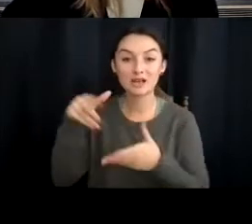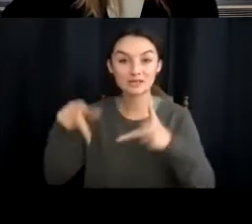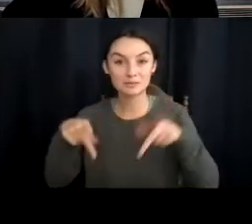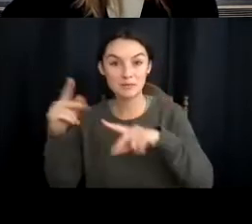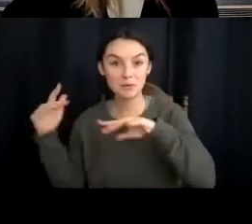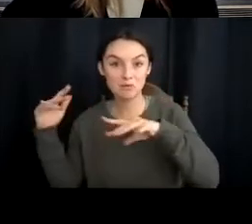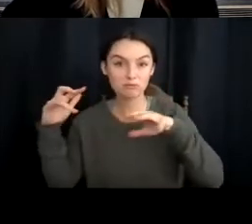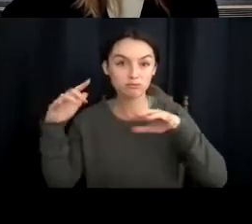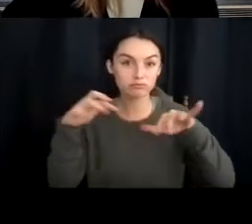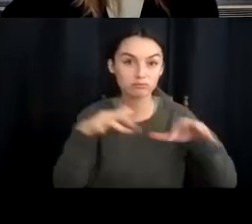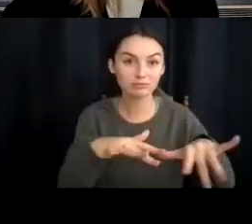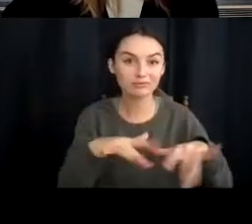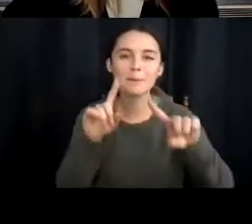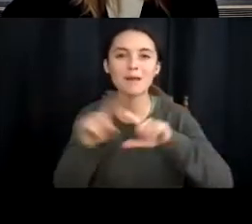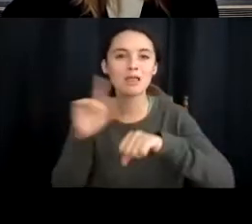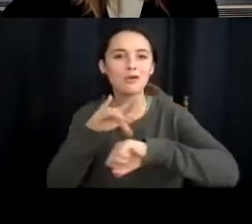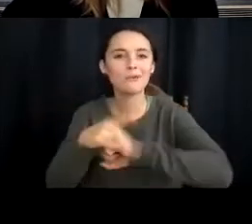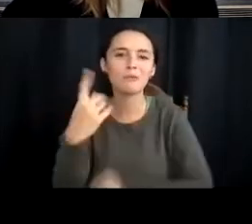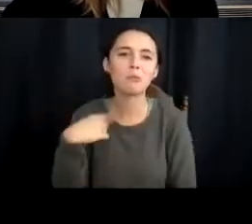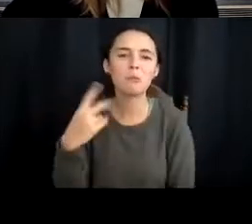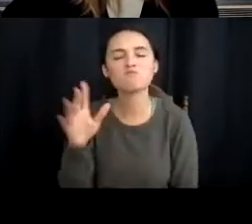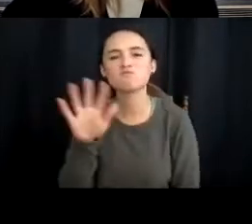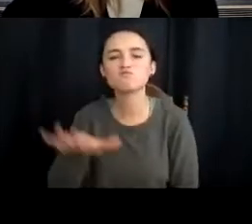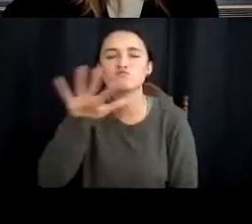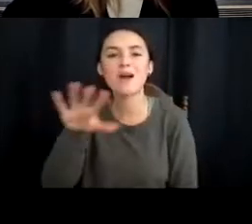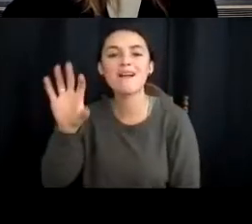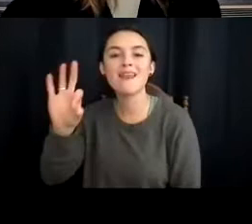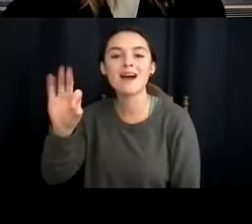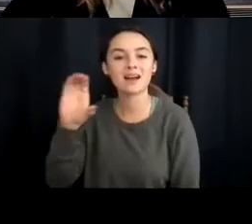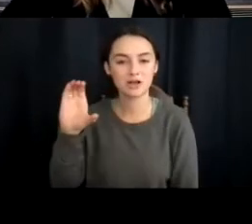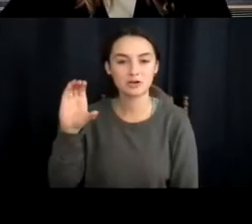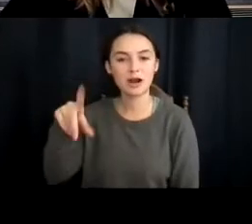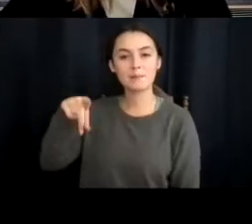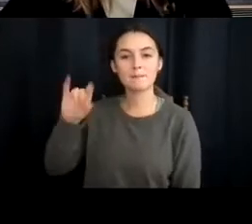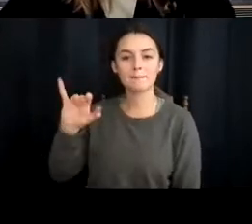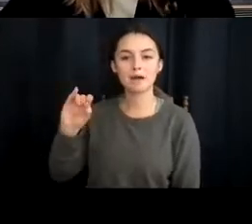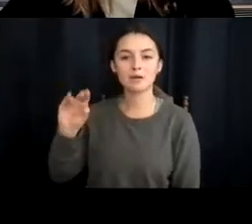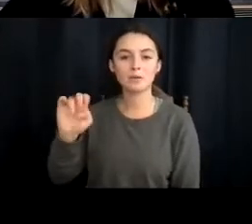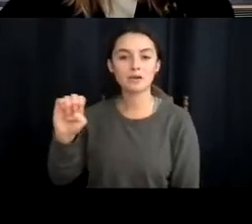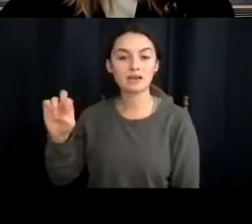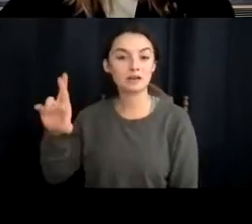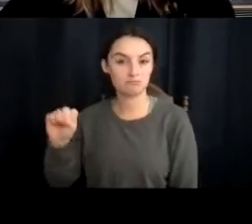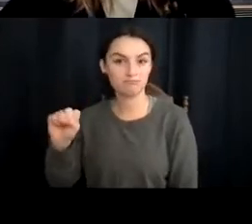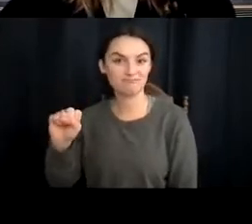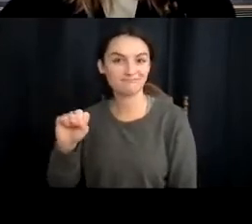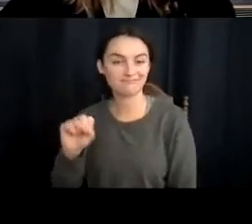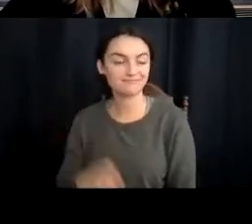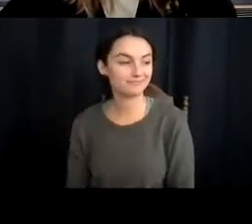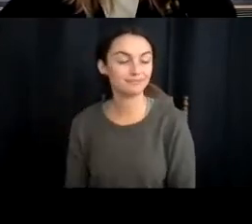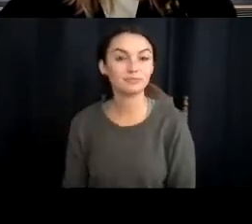in 1843, we're looking at about 900 pioneers who came in this first migration. So here's my question for